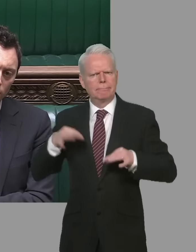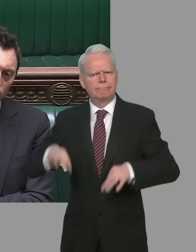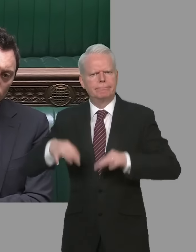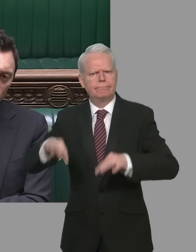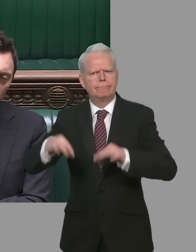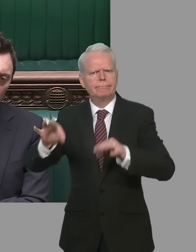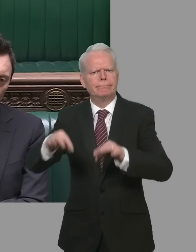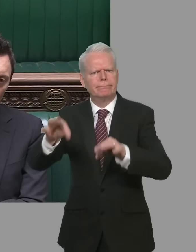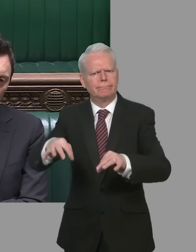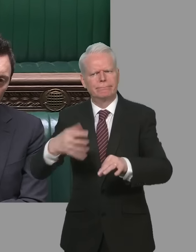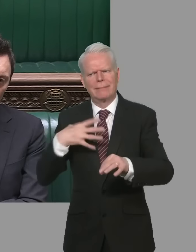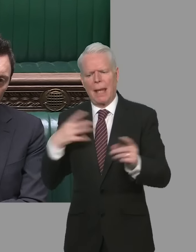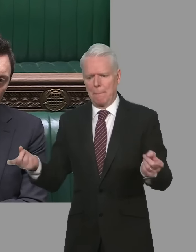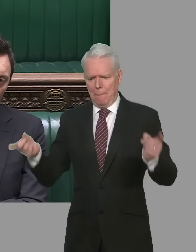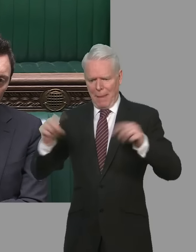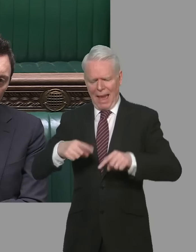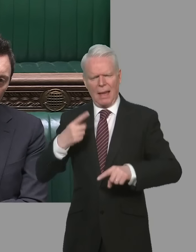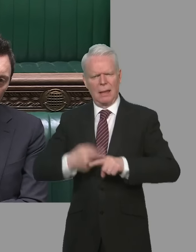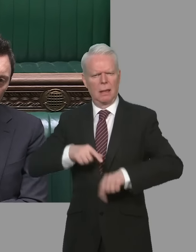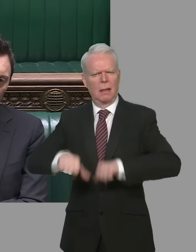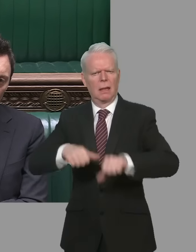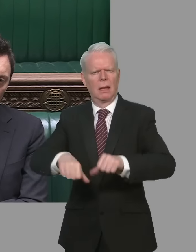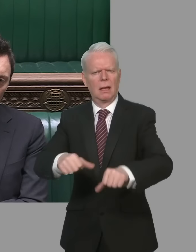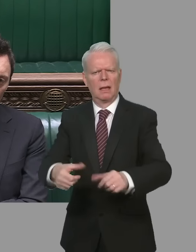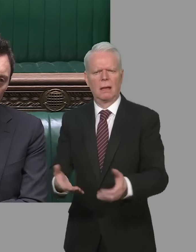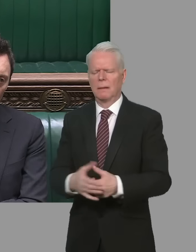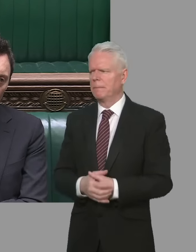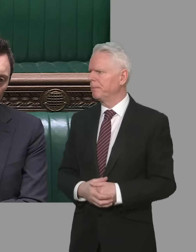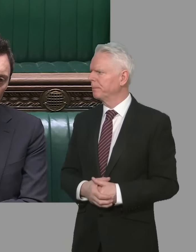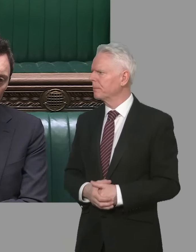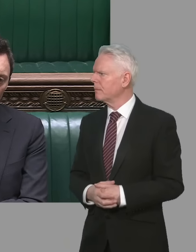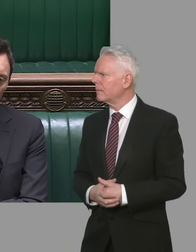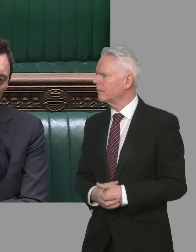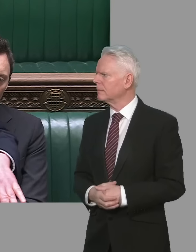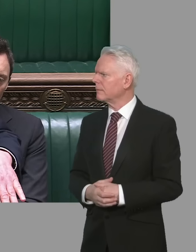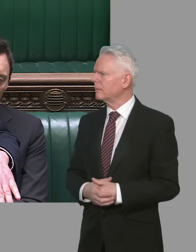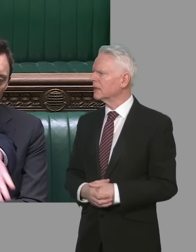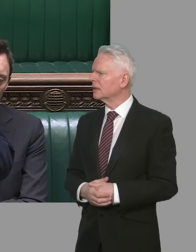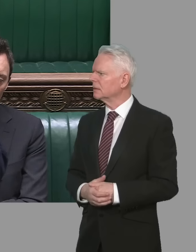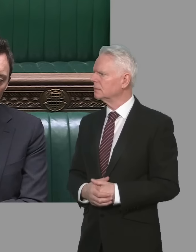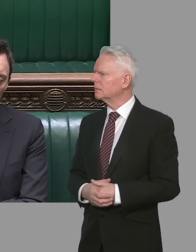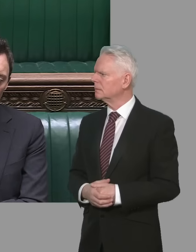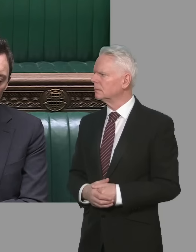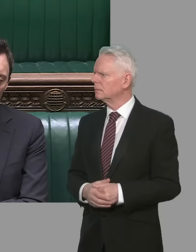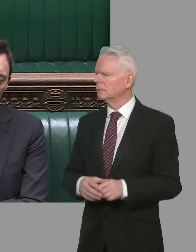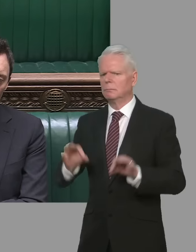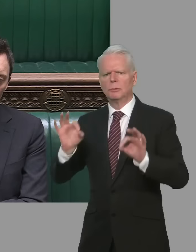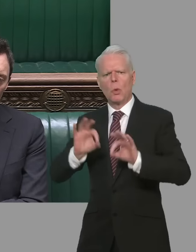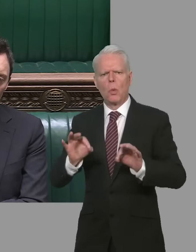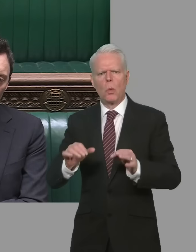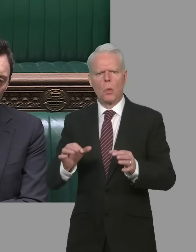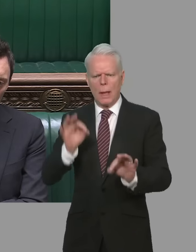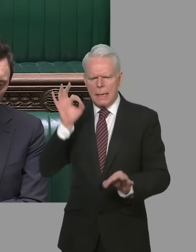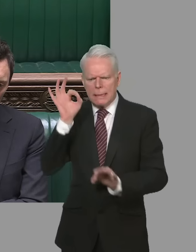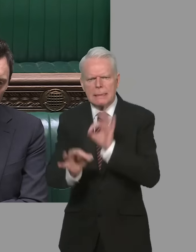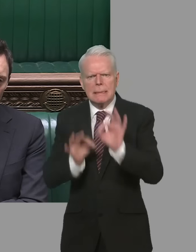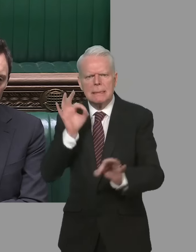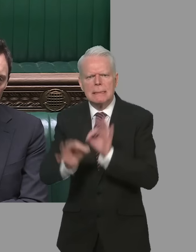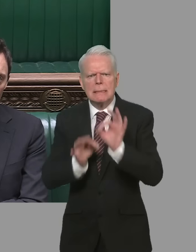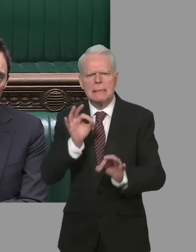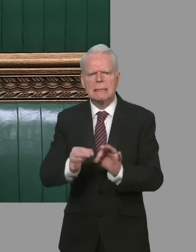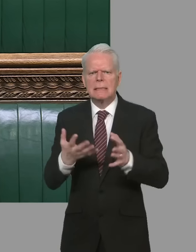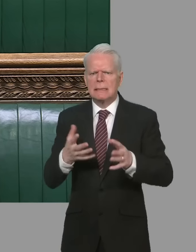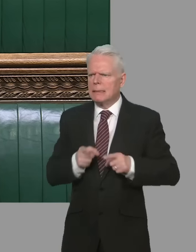because for that argument to be advanced, which others have done in the House, one is saying that independent prosecutors